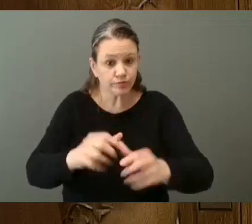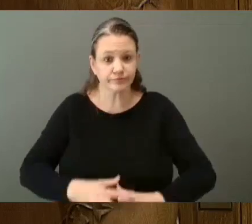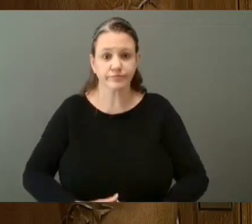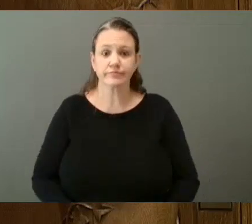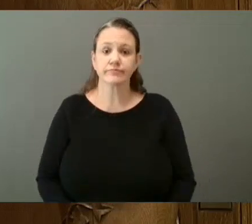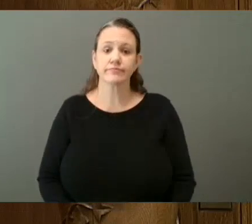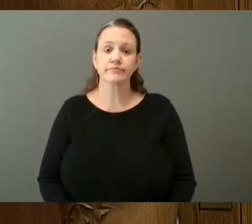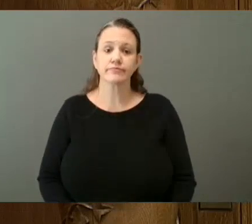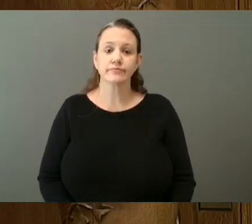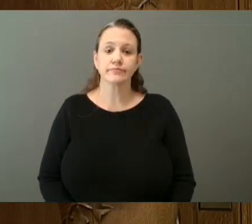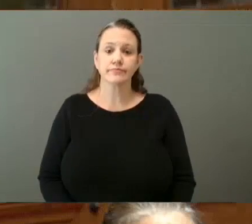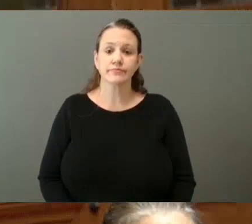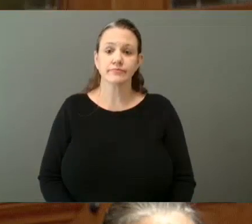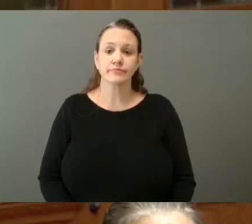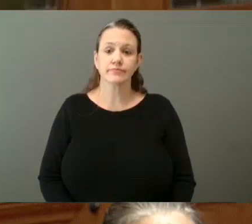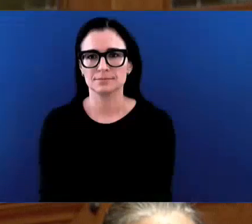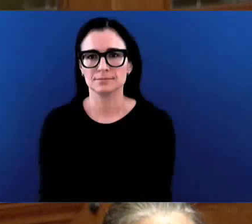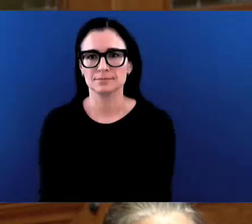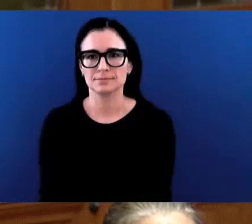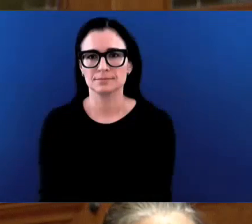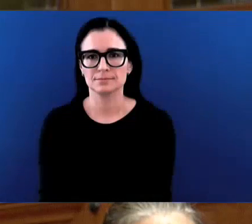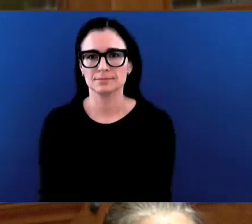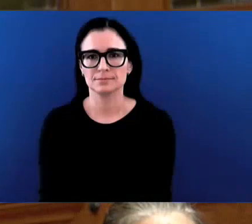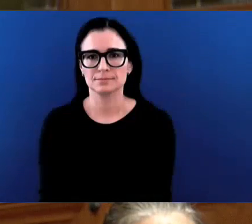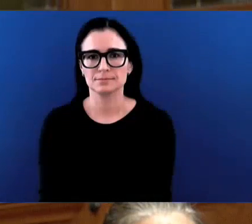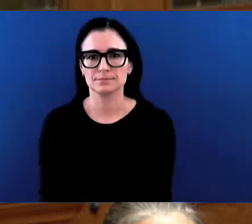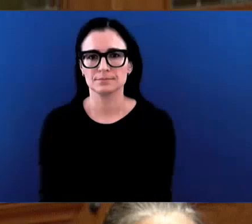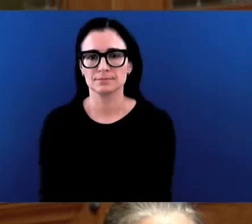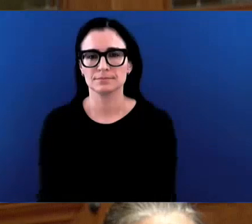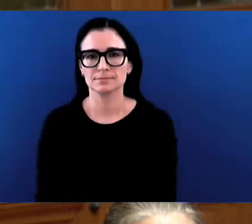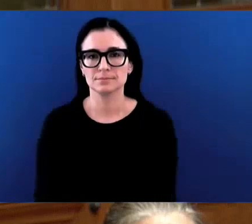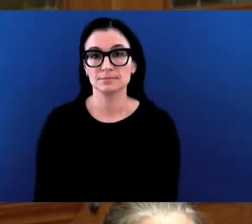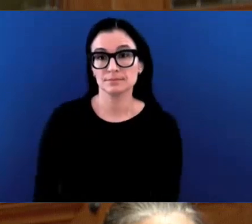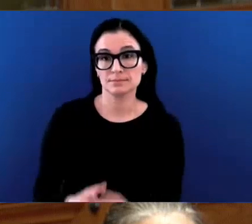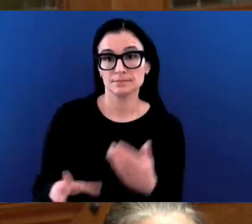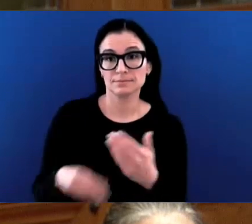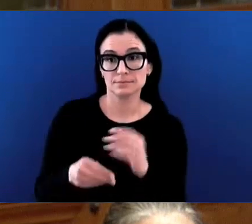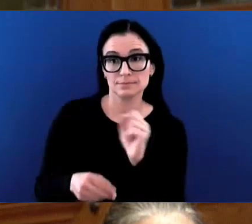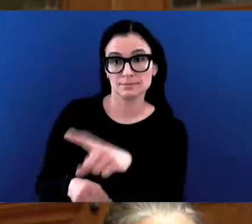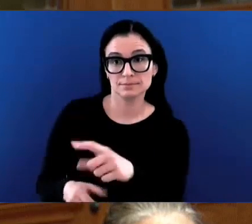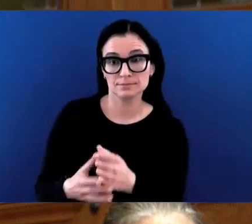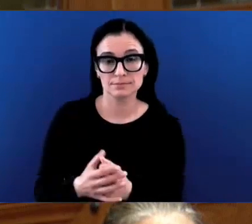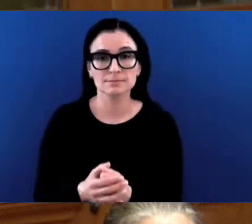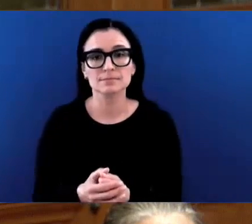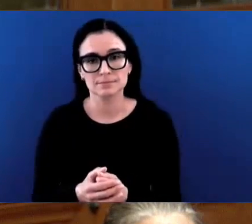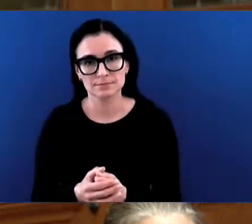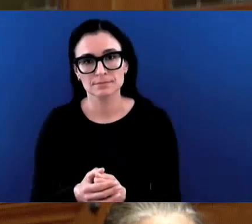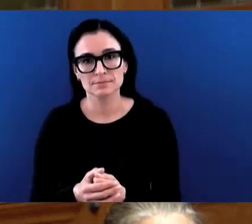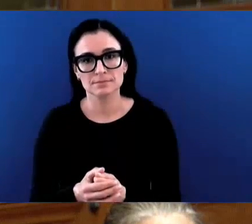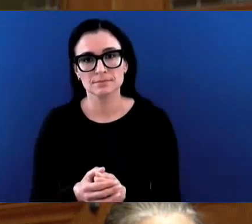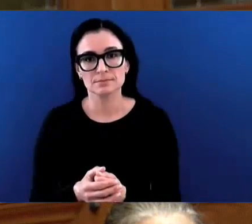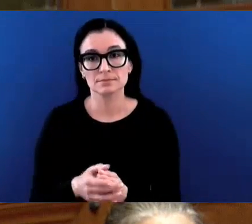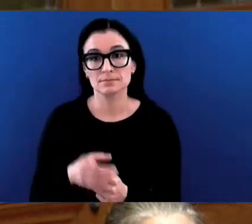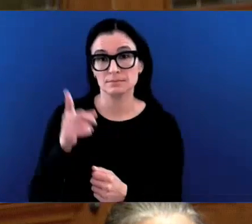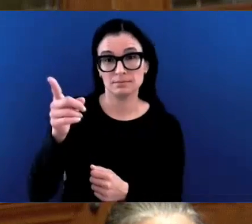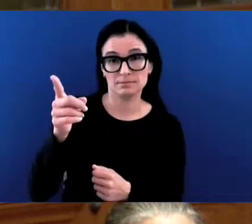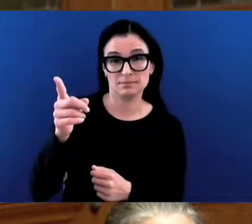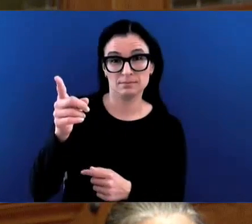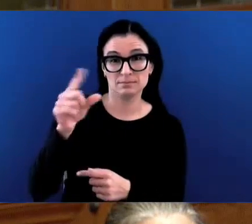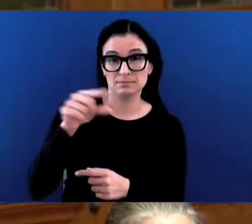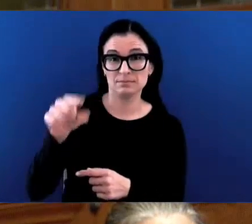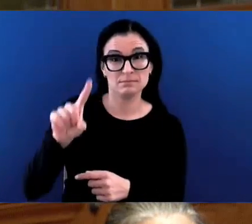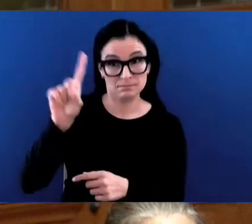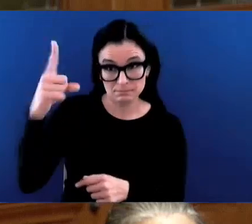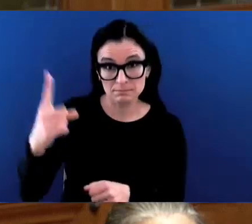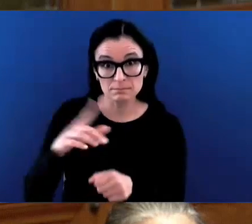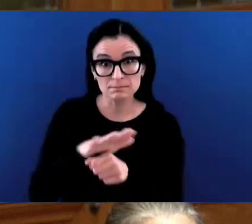Supplemental. Thank you, Honourable Speaker. Under this government, we are the only jurisdiction in Canada that's gone from 0